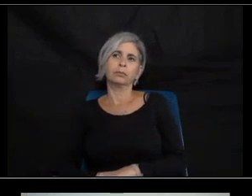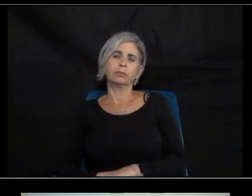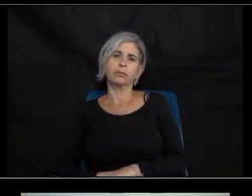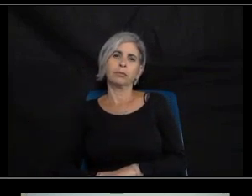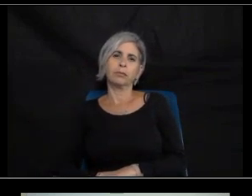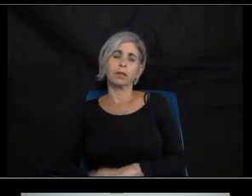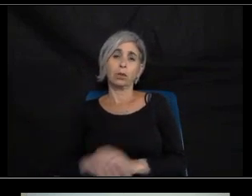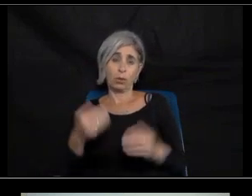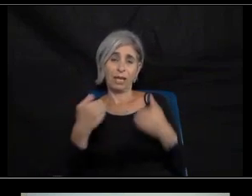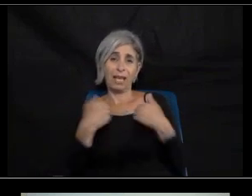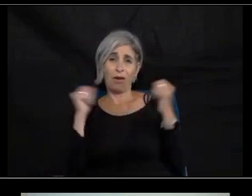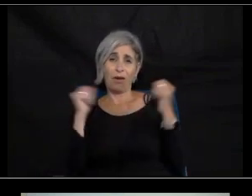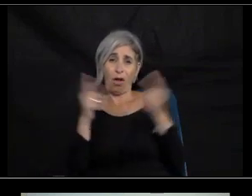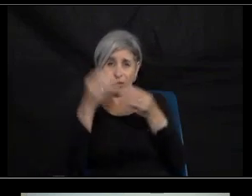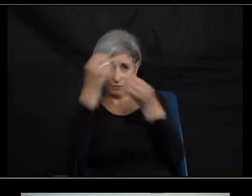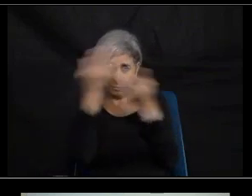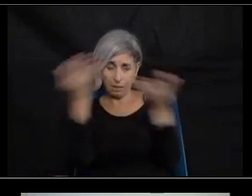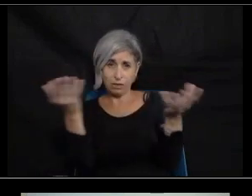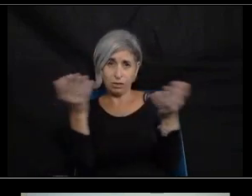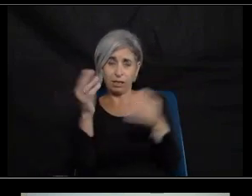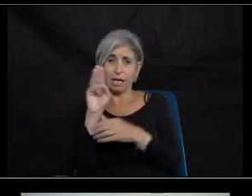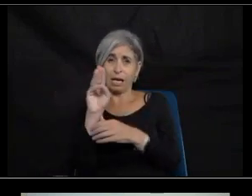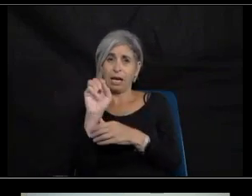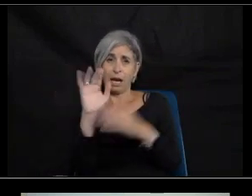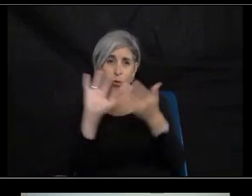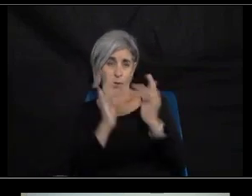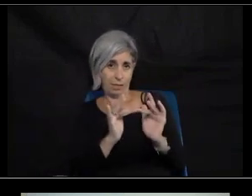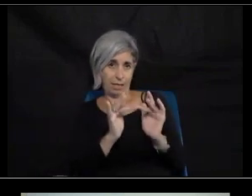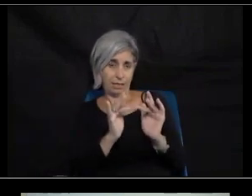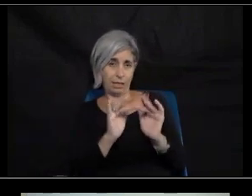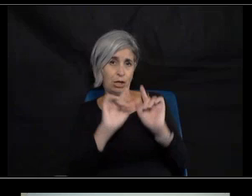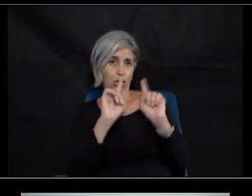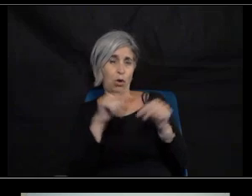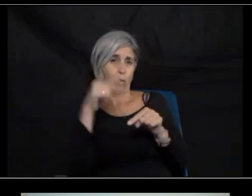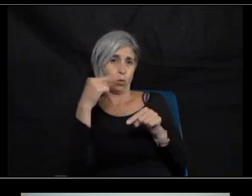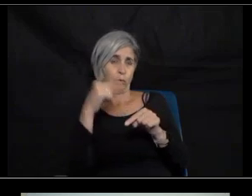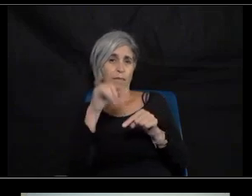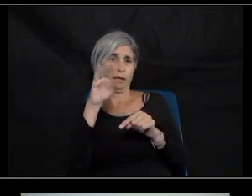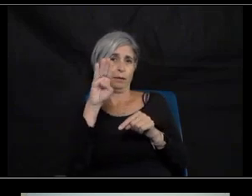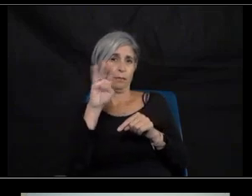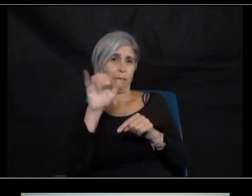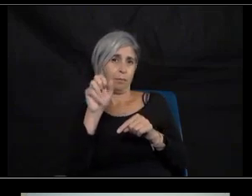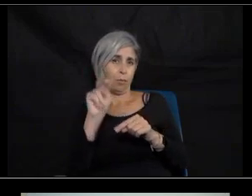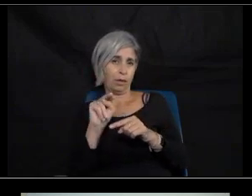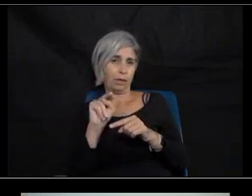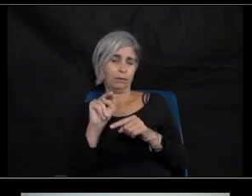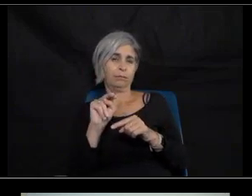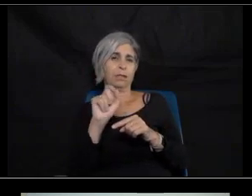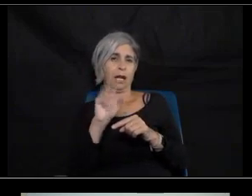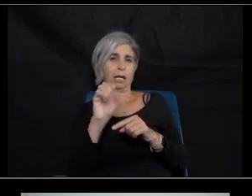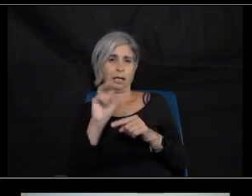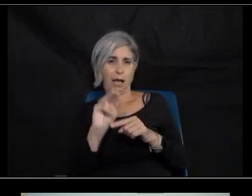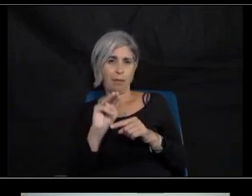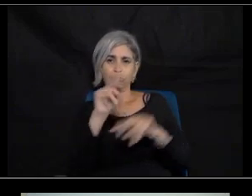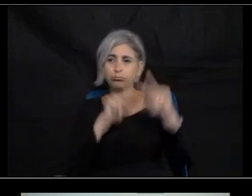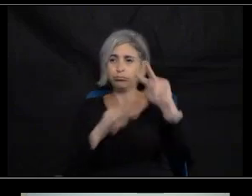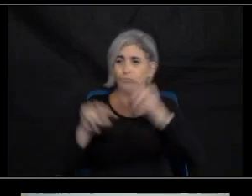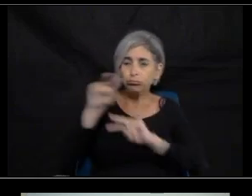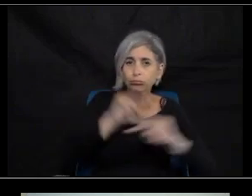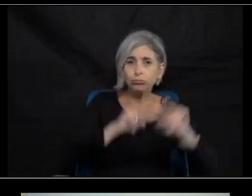And we do have all this information on our website on gogreenboynton.com as a story map that you can peruse